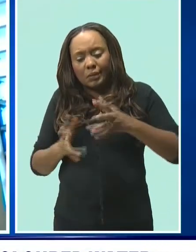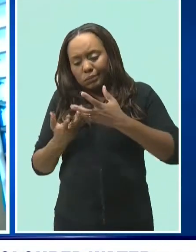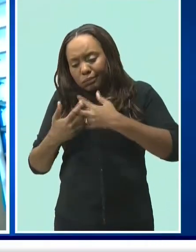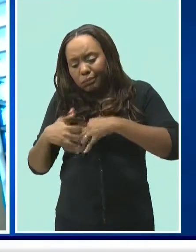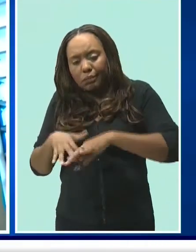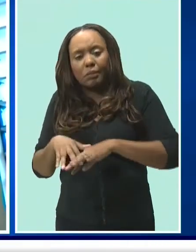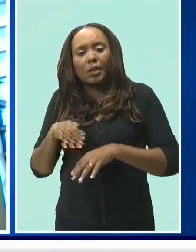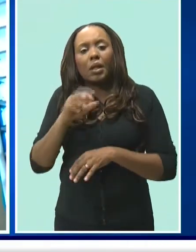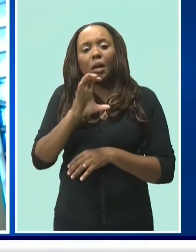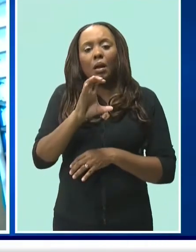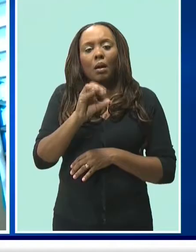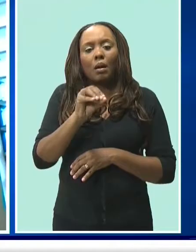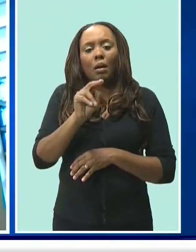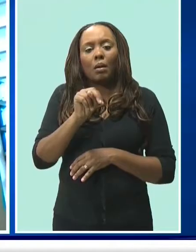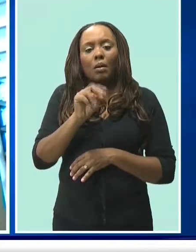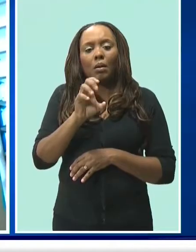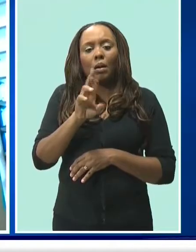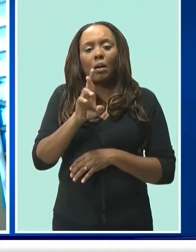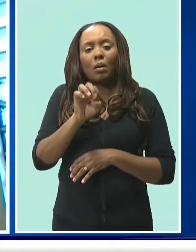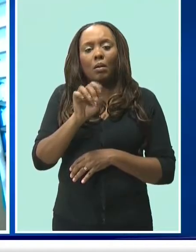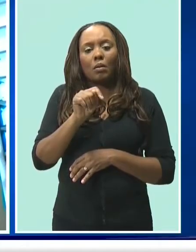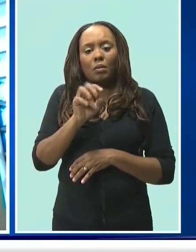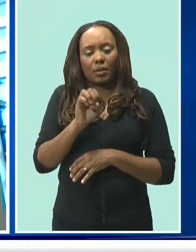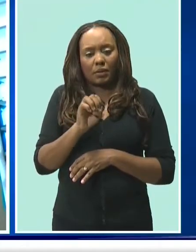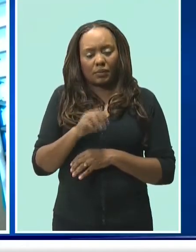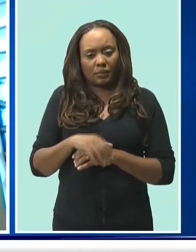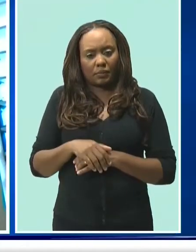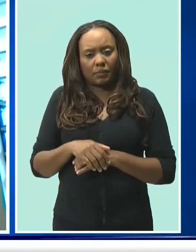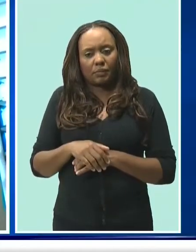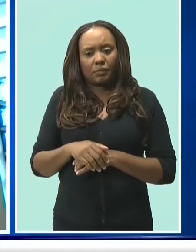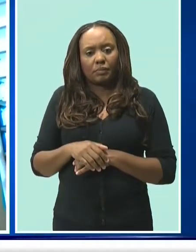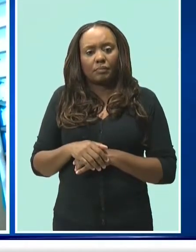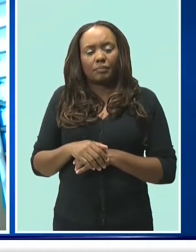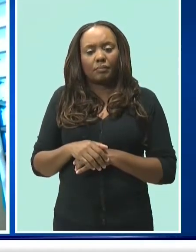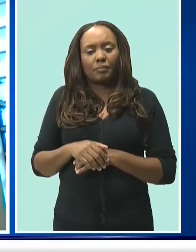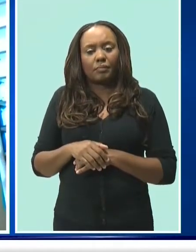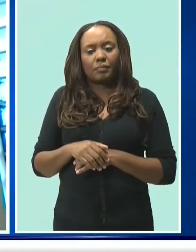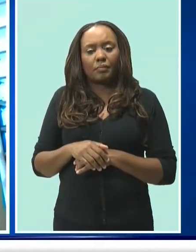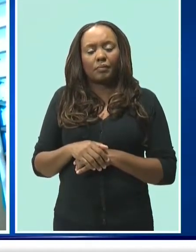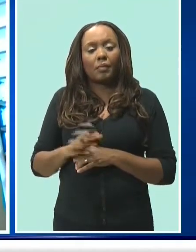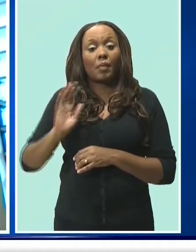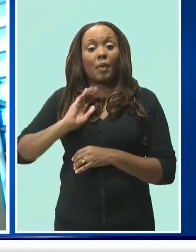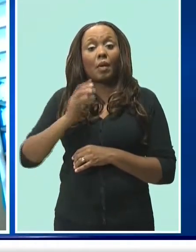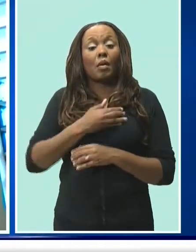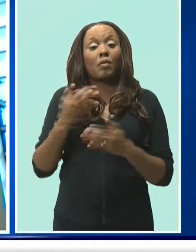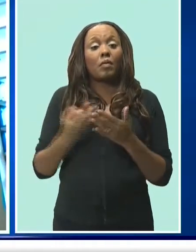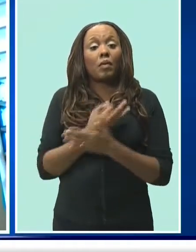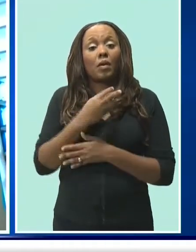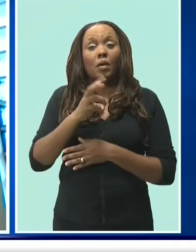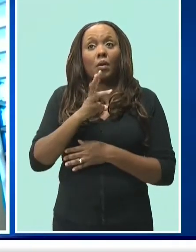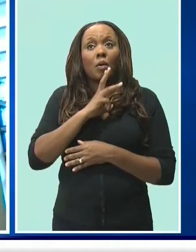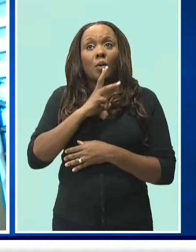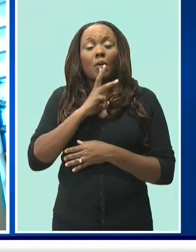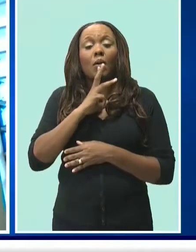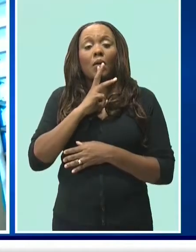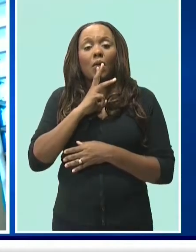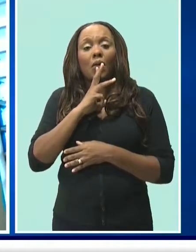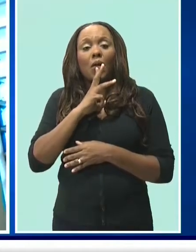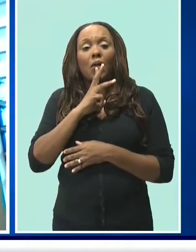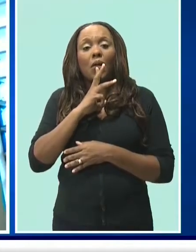be aware, in the coastal areas, our fresh water floats on top of